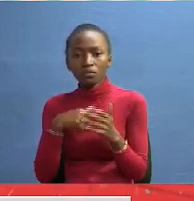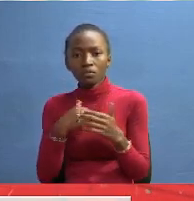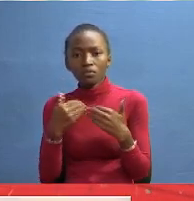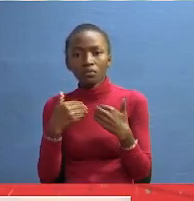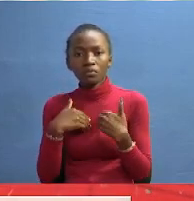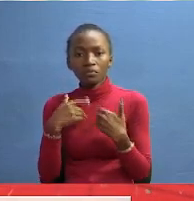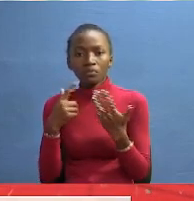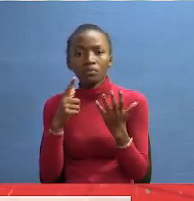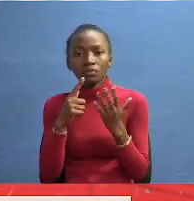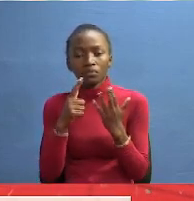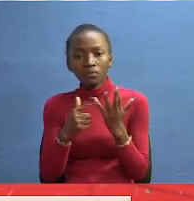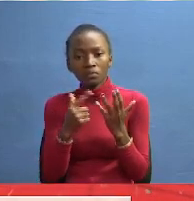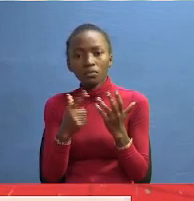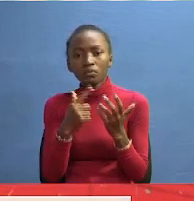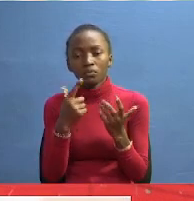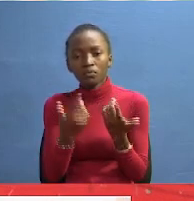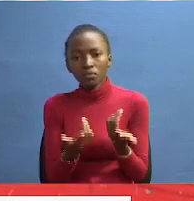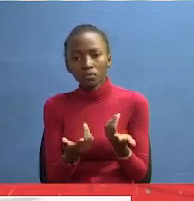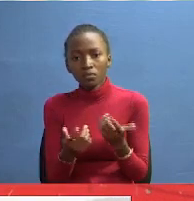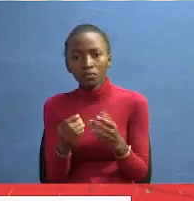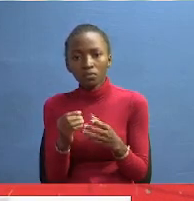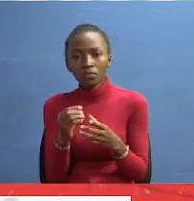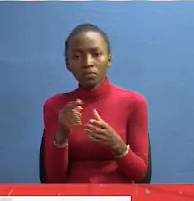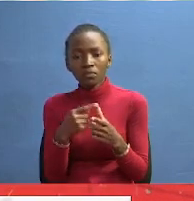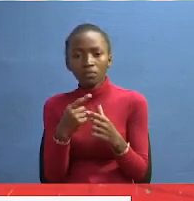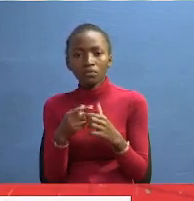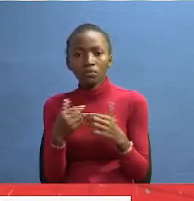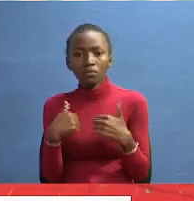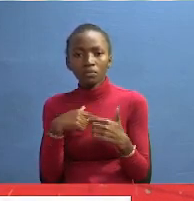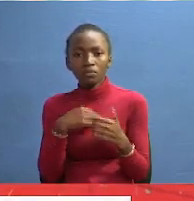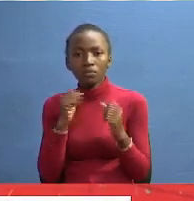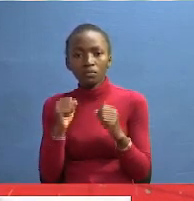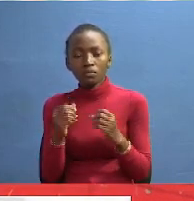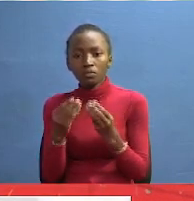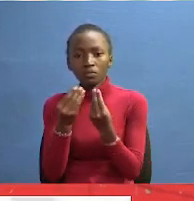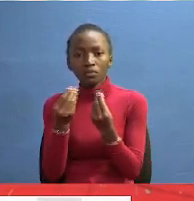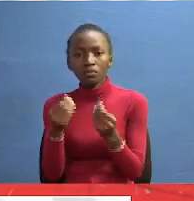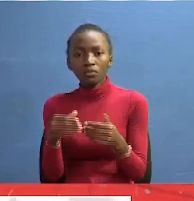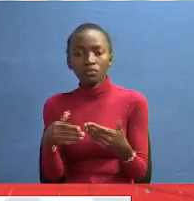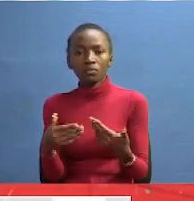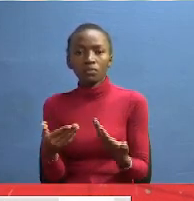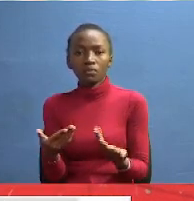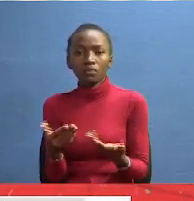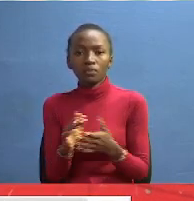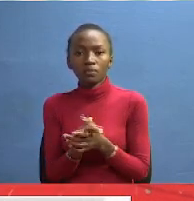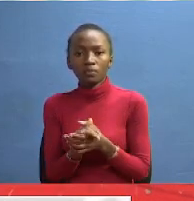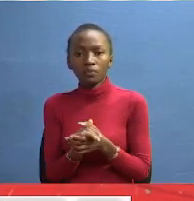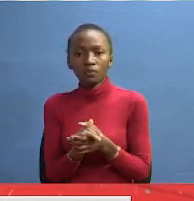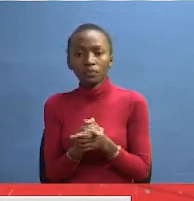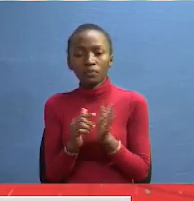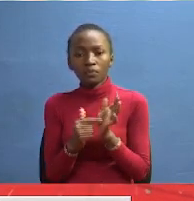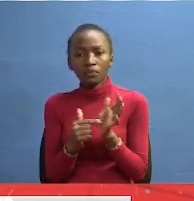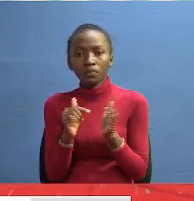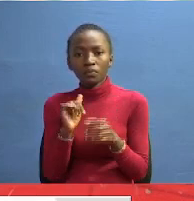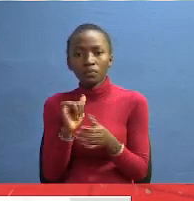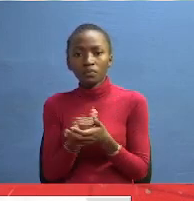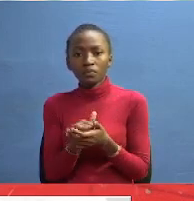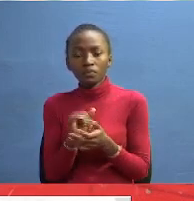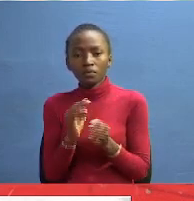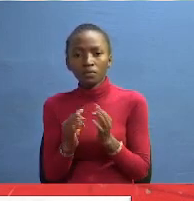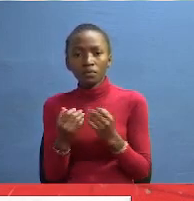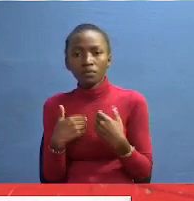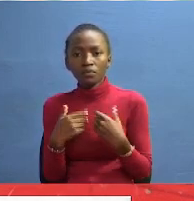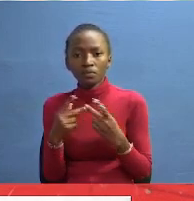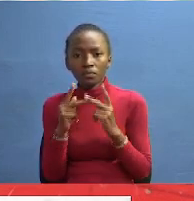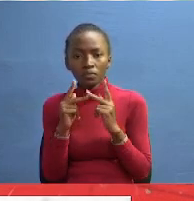to go forward. But if we bring half of it, what that means is that even if there would be a peace accord that would be realized,